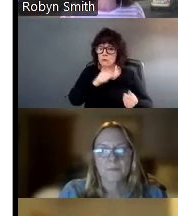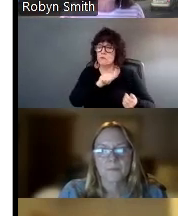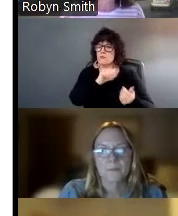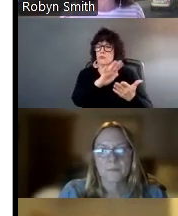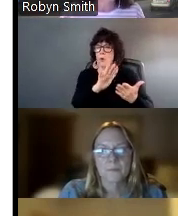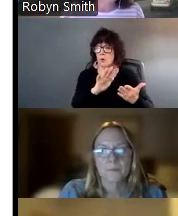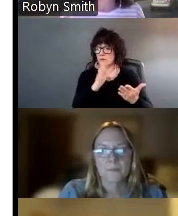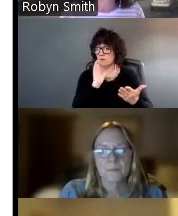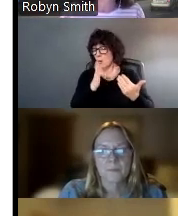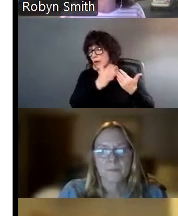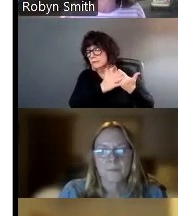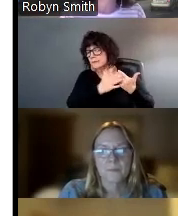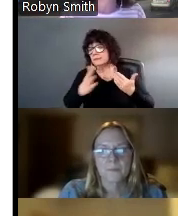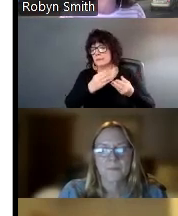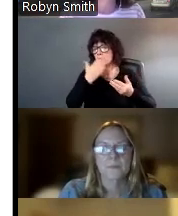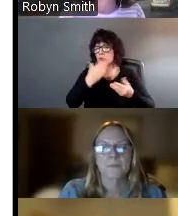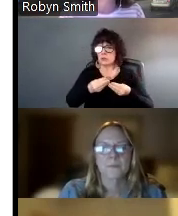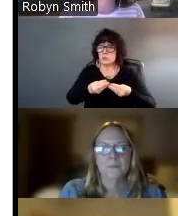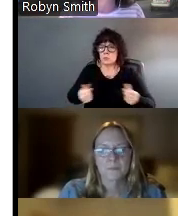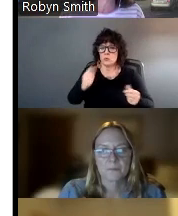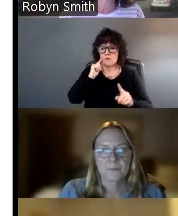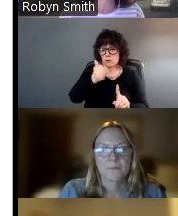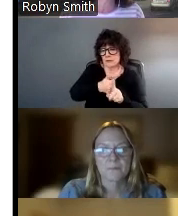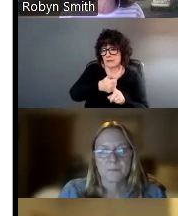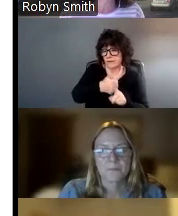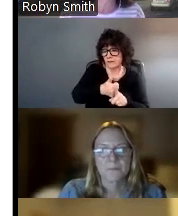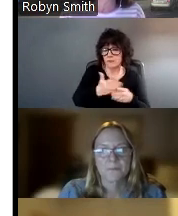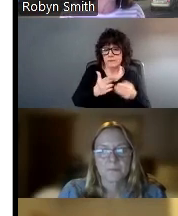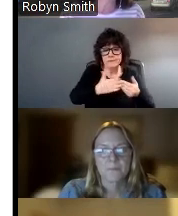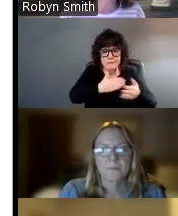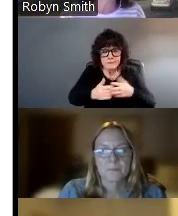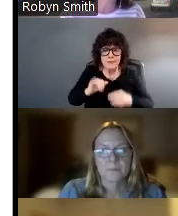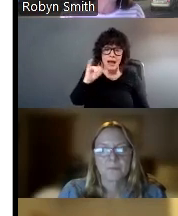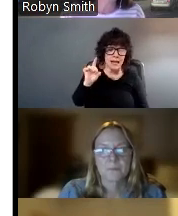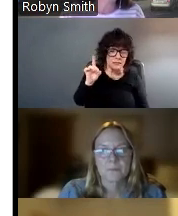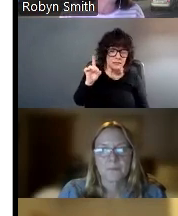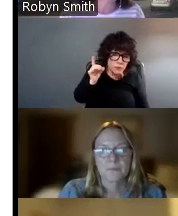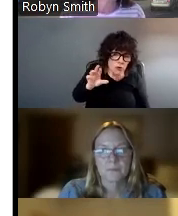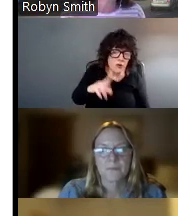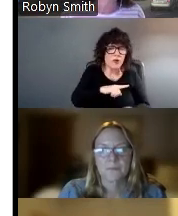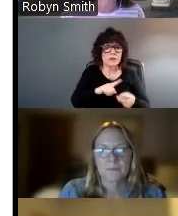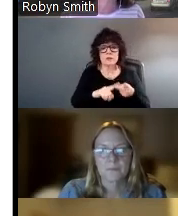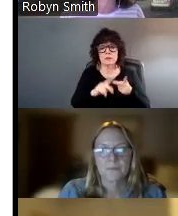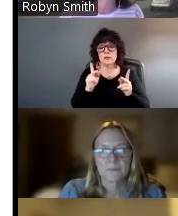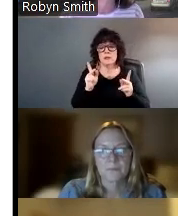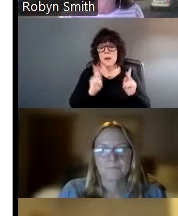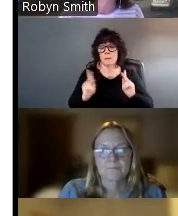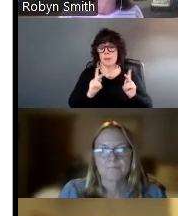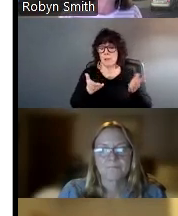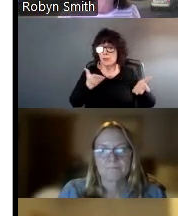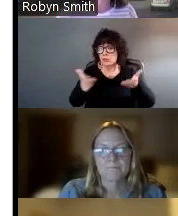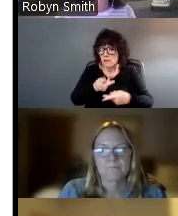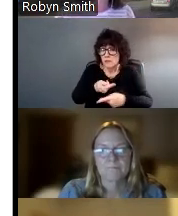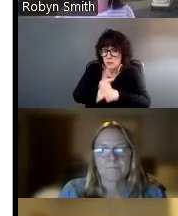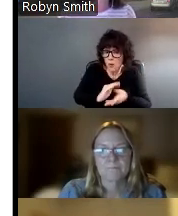is a complicated area and we understand that people need help navigating this system.